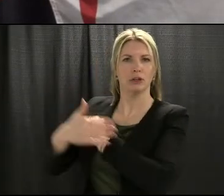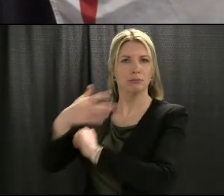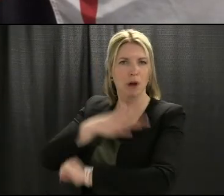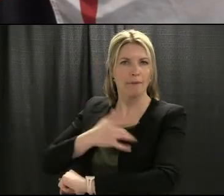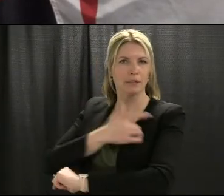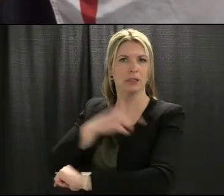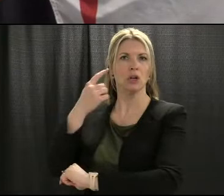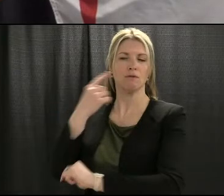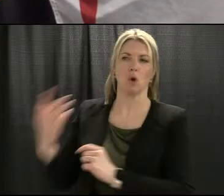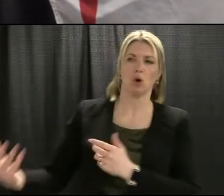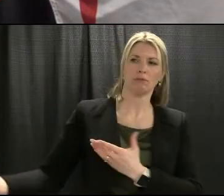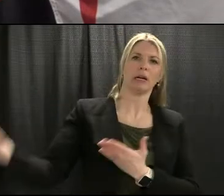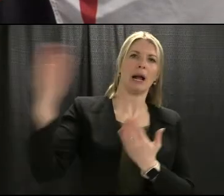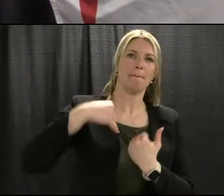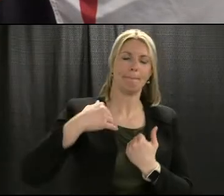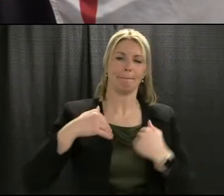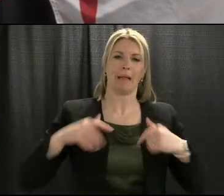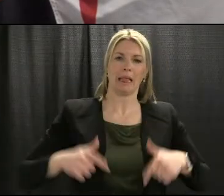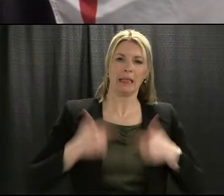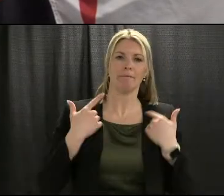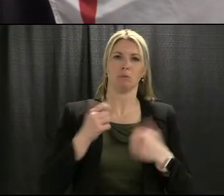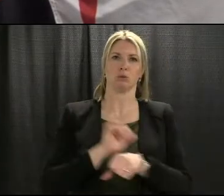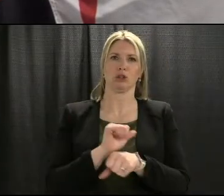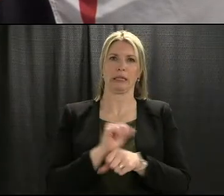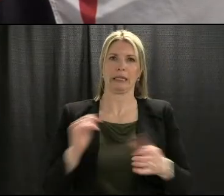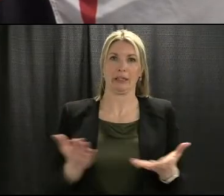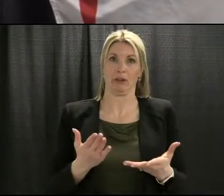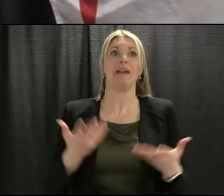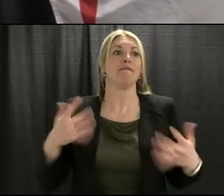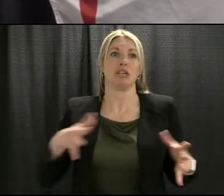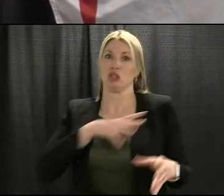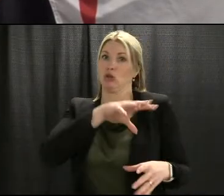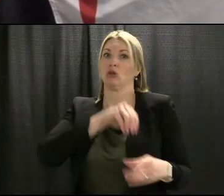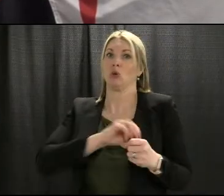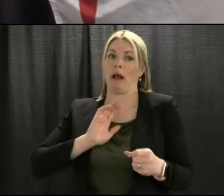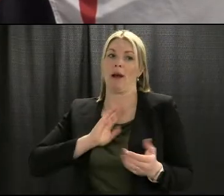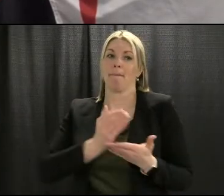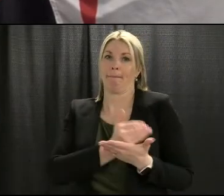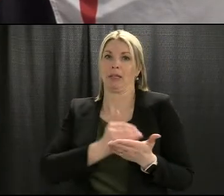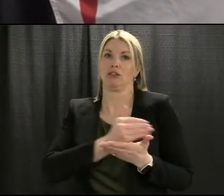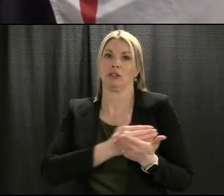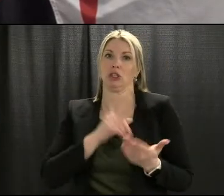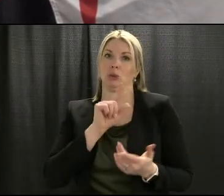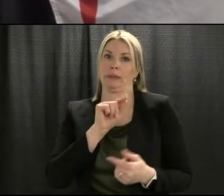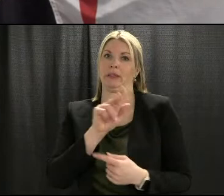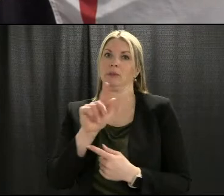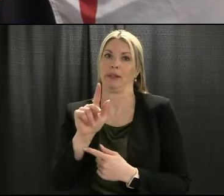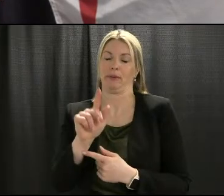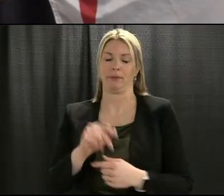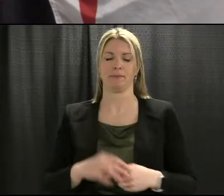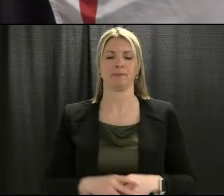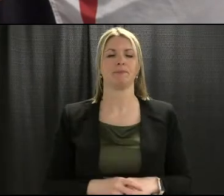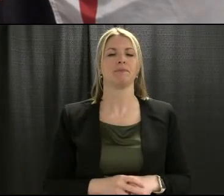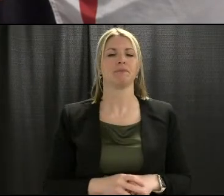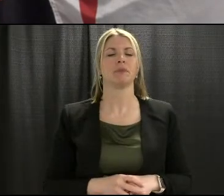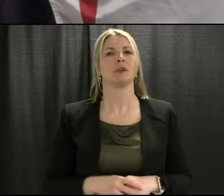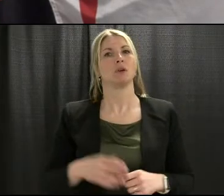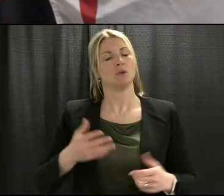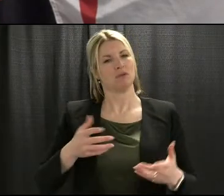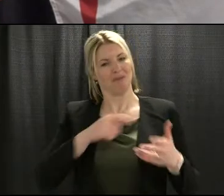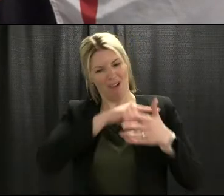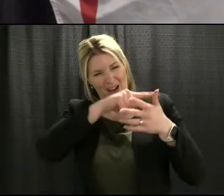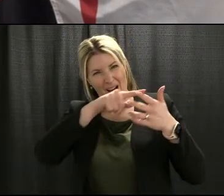2023. We are committed to ensuring that Newfoundlanders and Labradorians have the information they need on all of